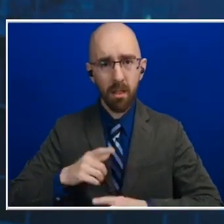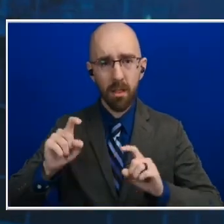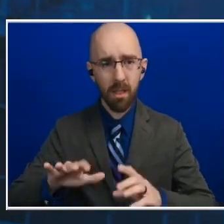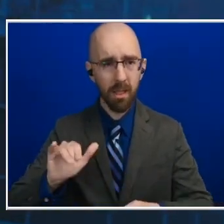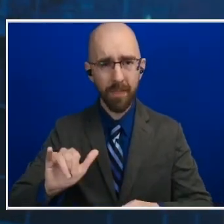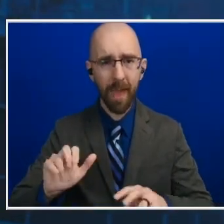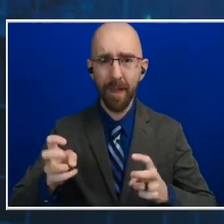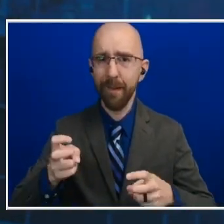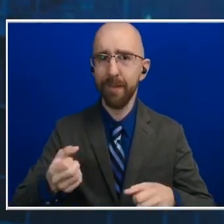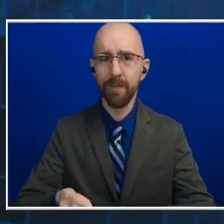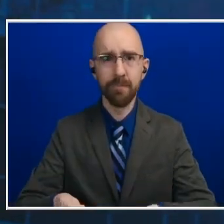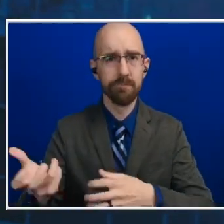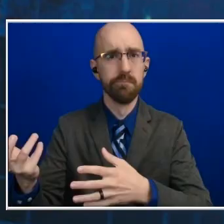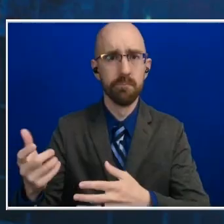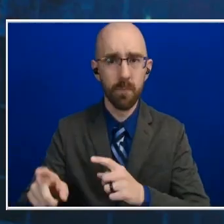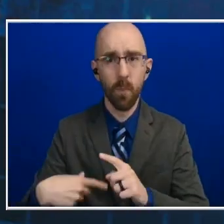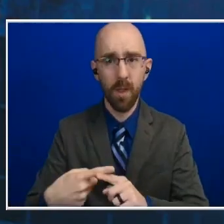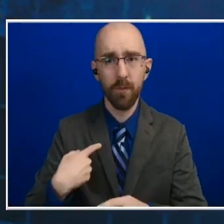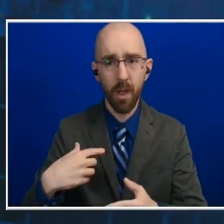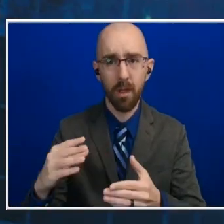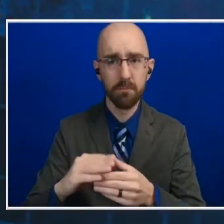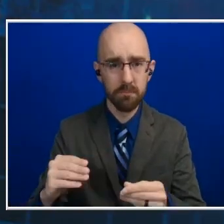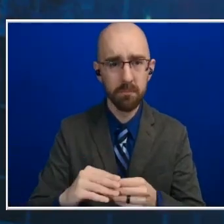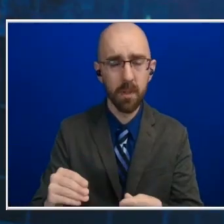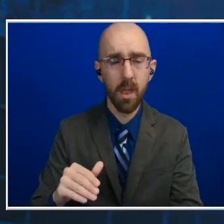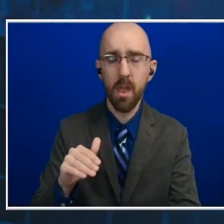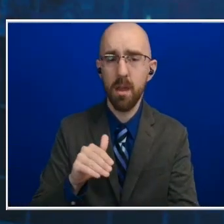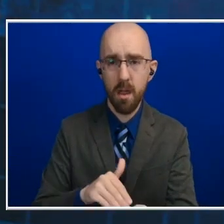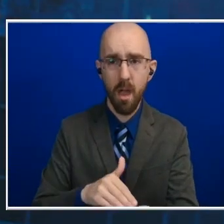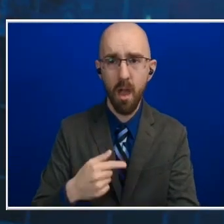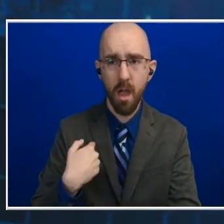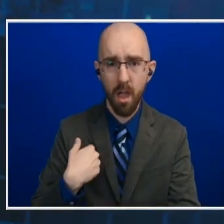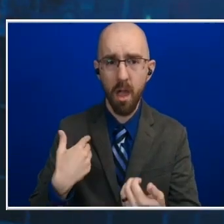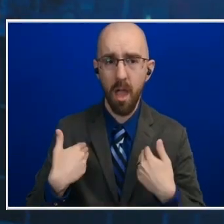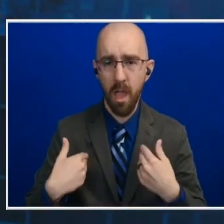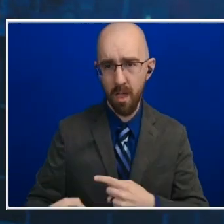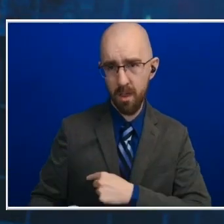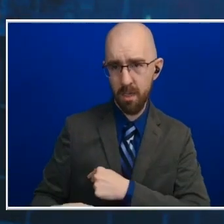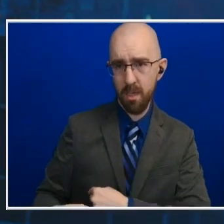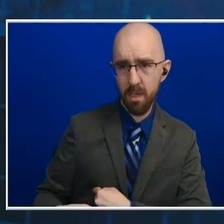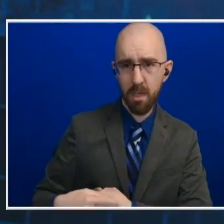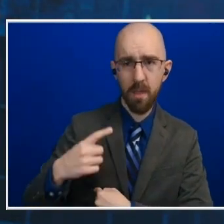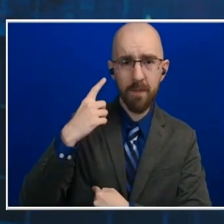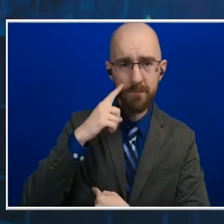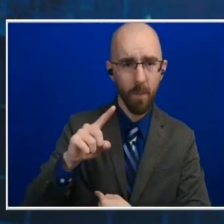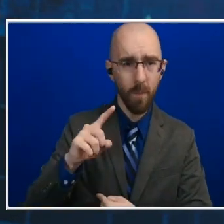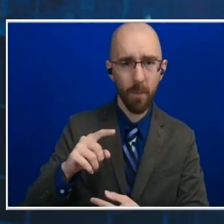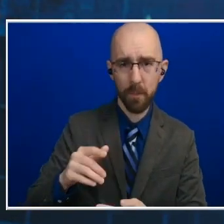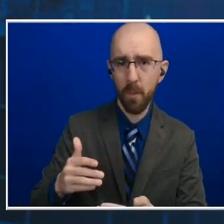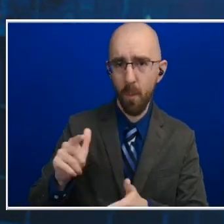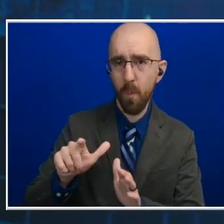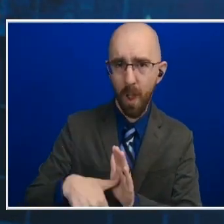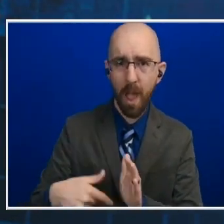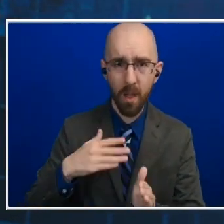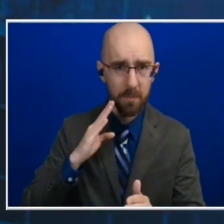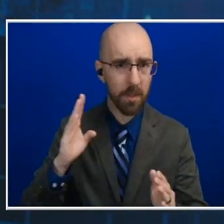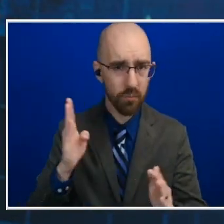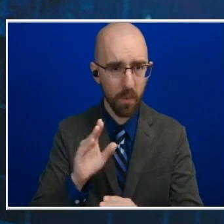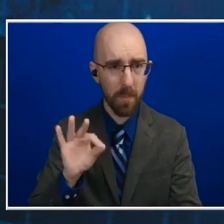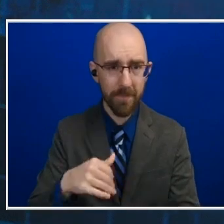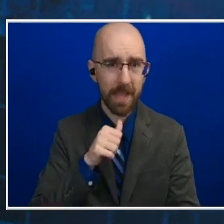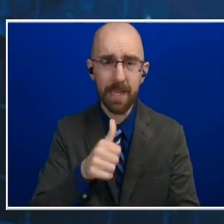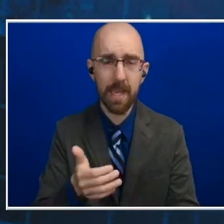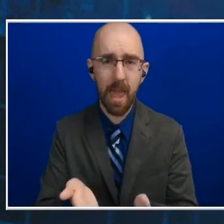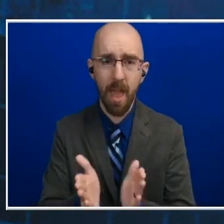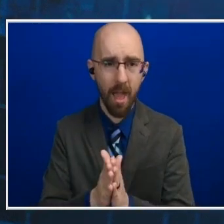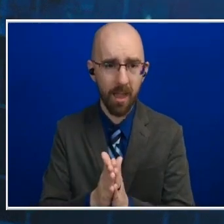that's when I said, hey, doc, I've had this lump under my right nipple for some time. I'd be in trouble if I didn't get asked or, get it looked at